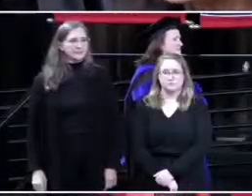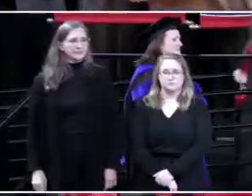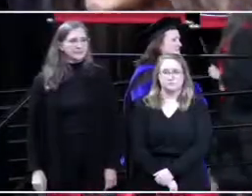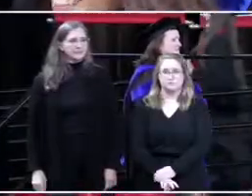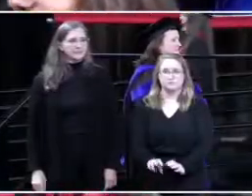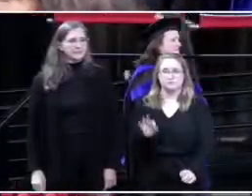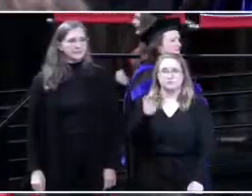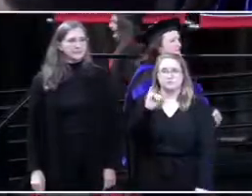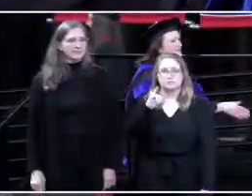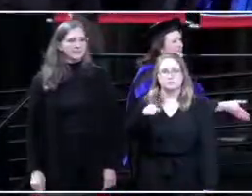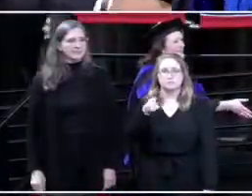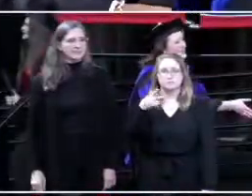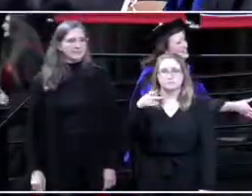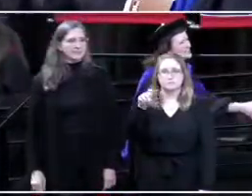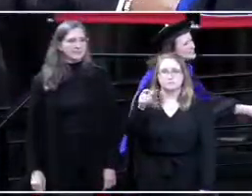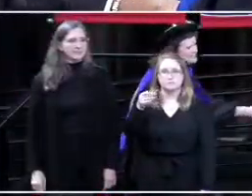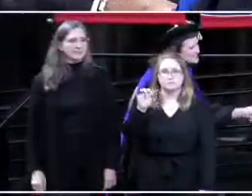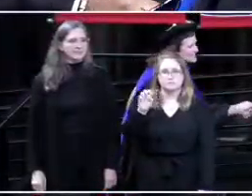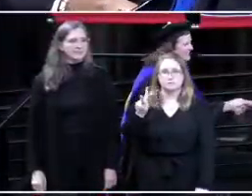Shania Patrick.